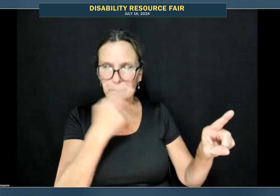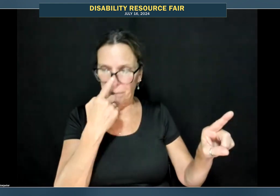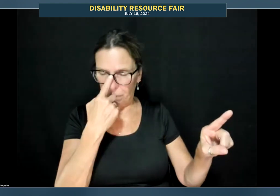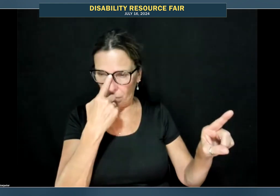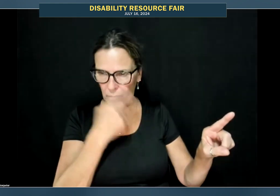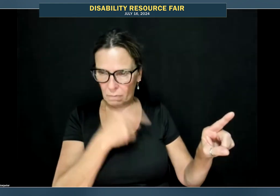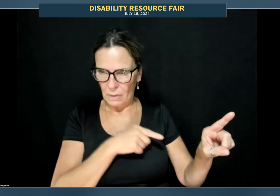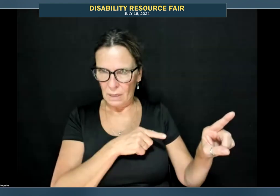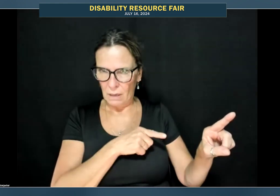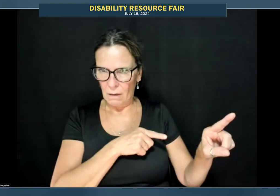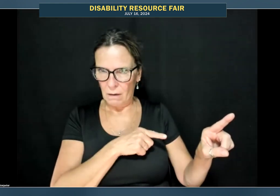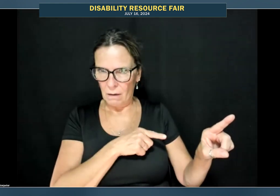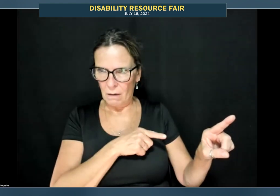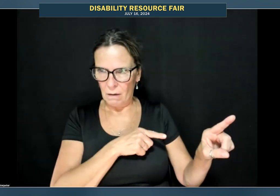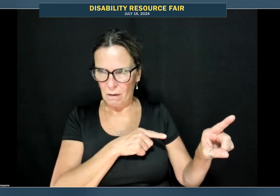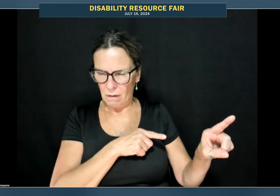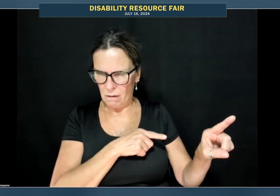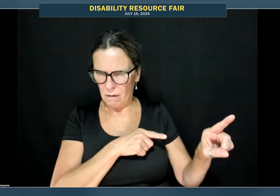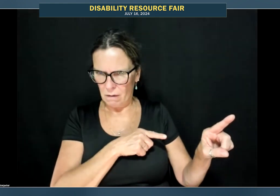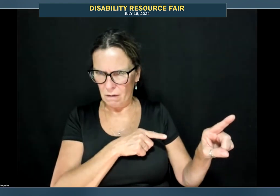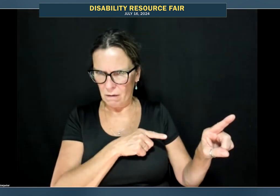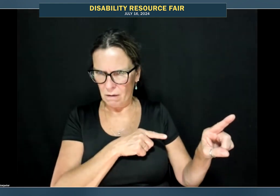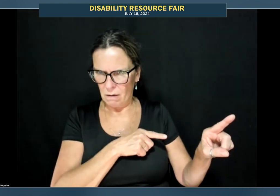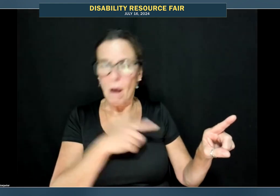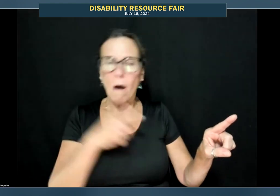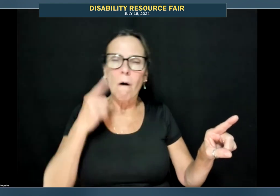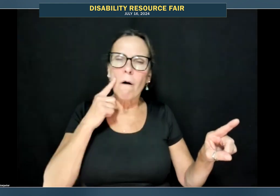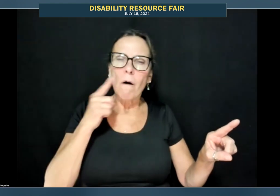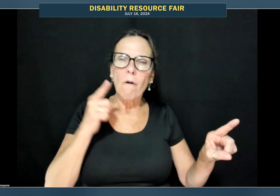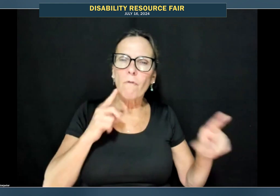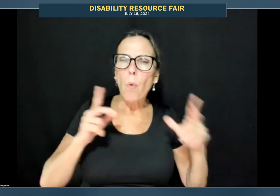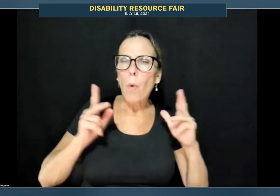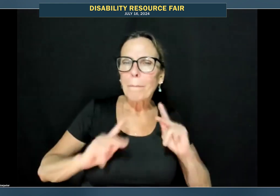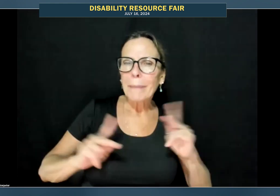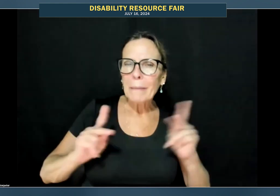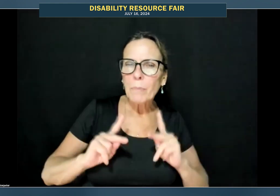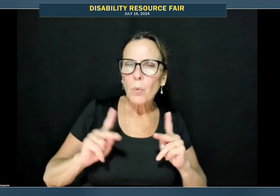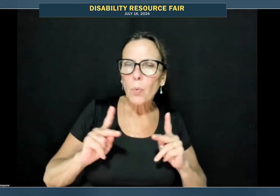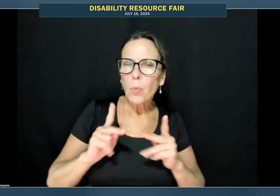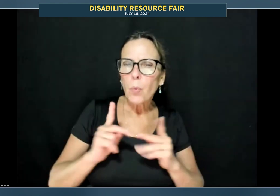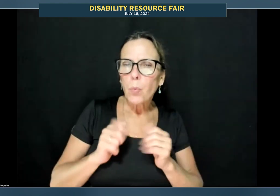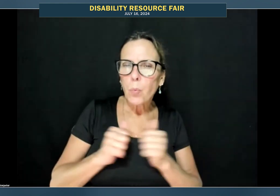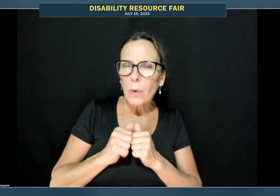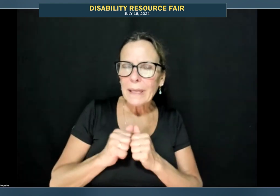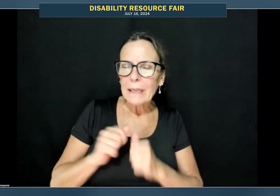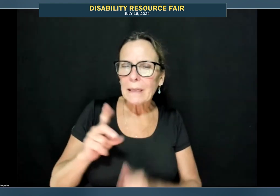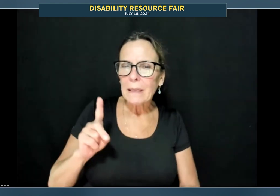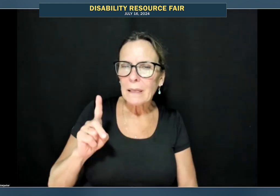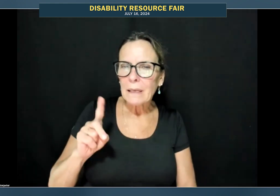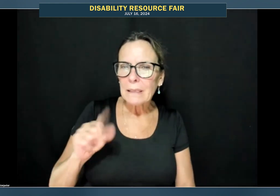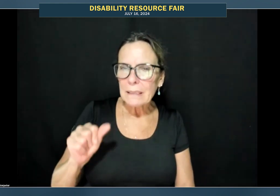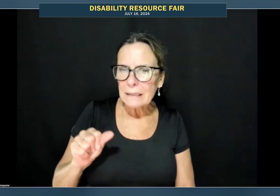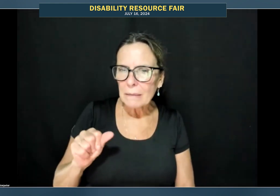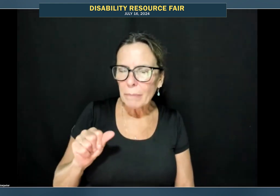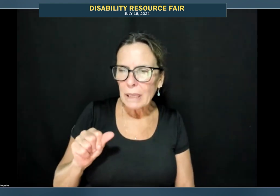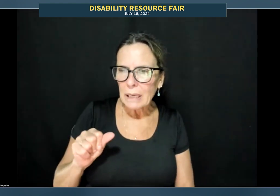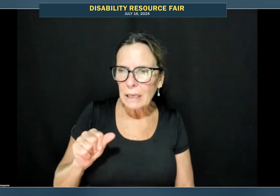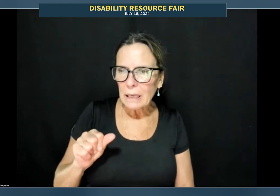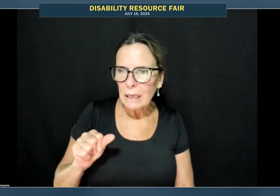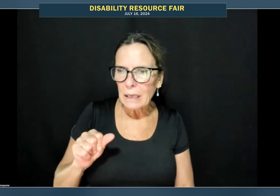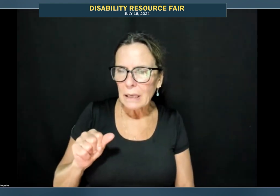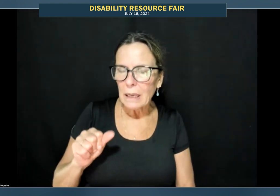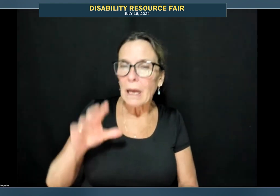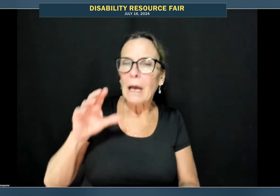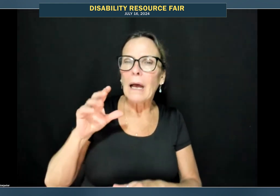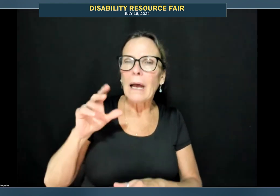our consumers who have physical disabilities, who have been stuck either in their